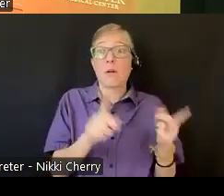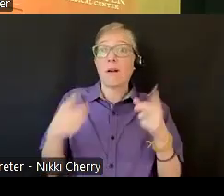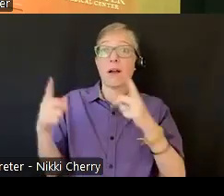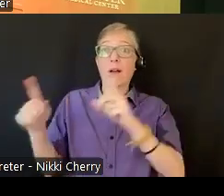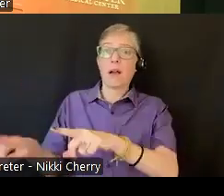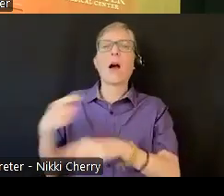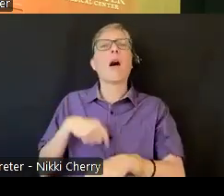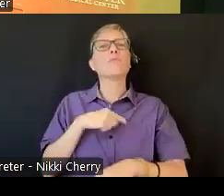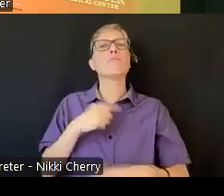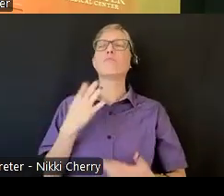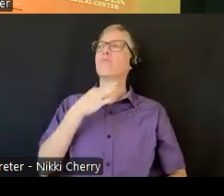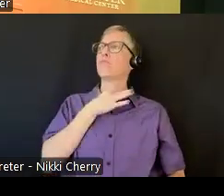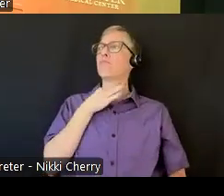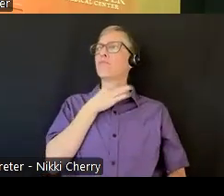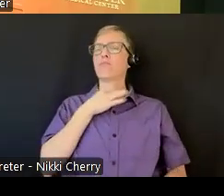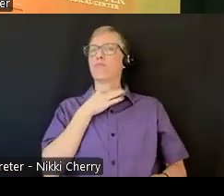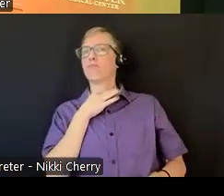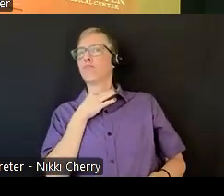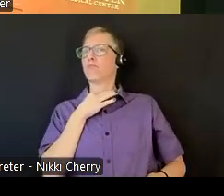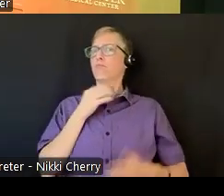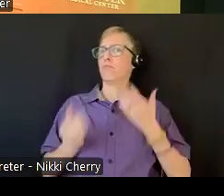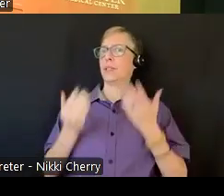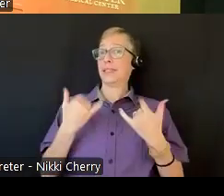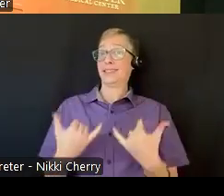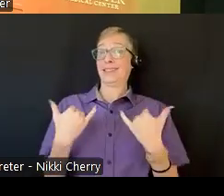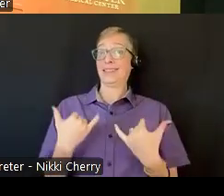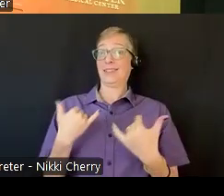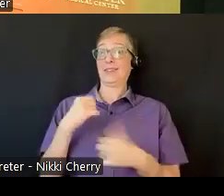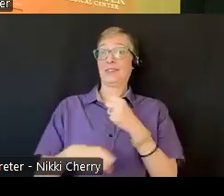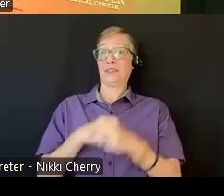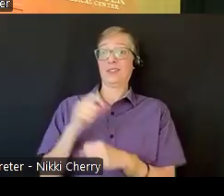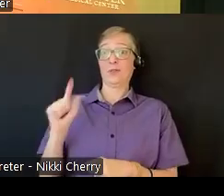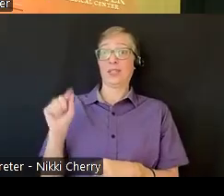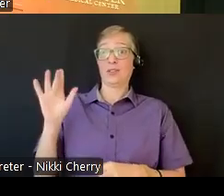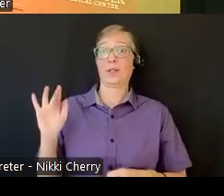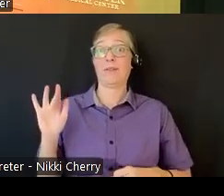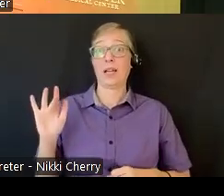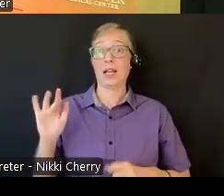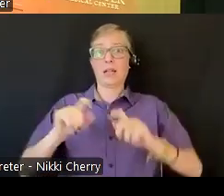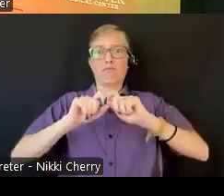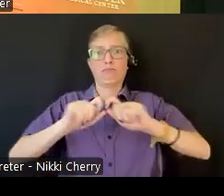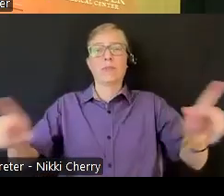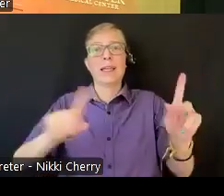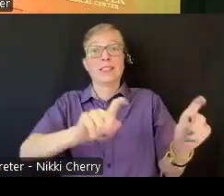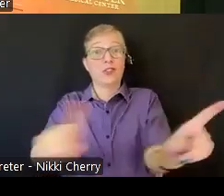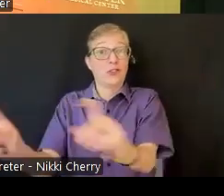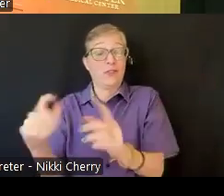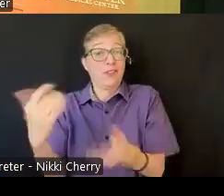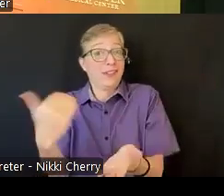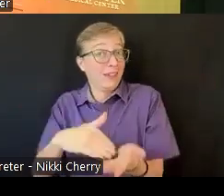would it look like if we survey again in 2025? And that's something that Autumn